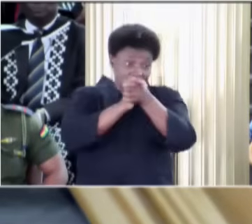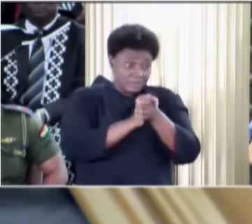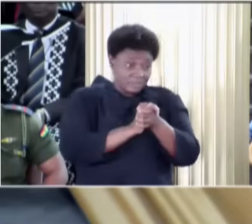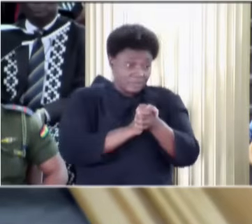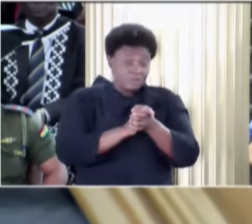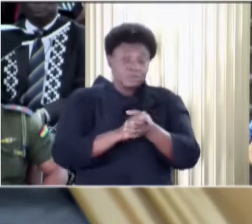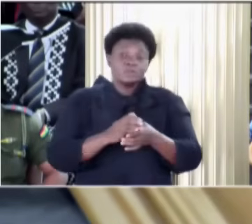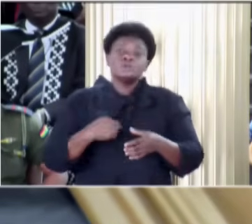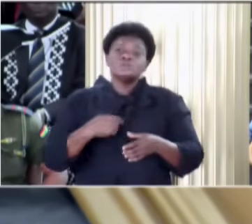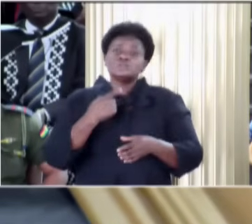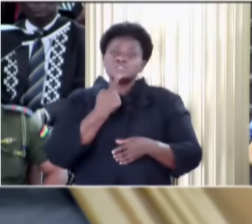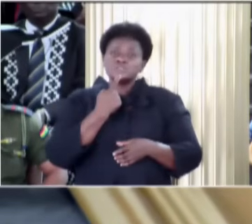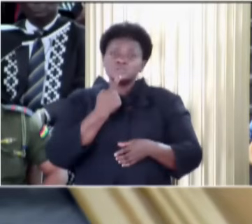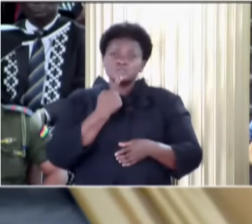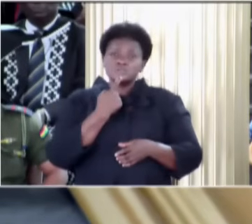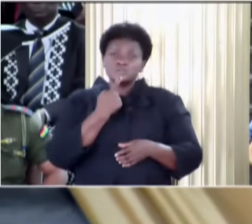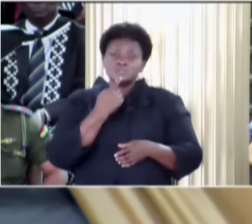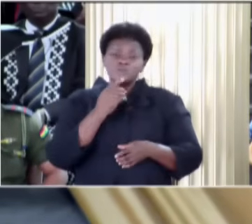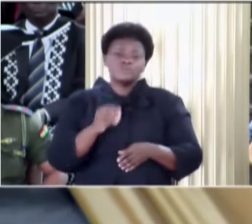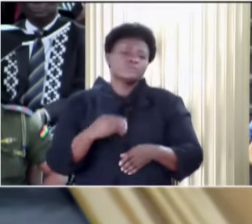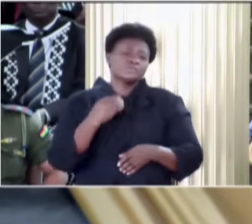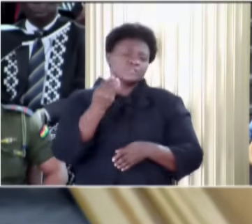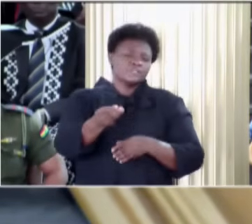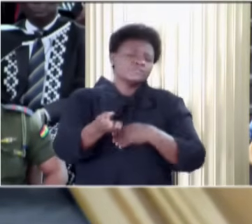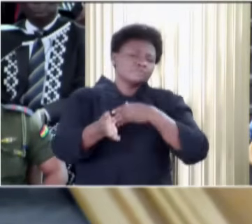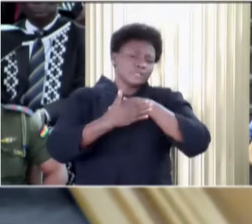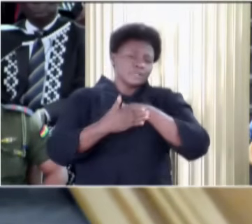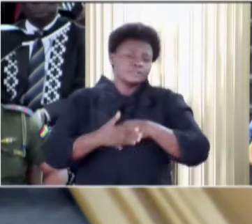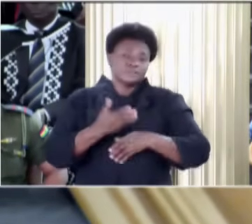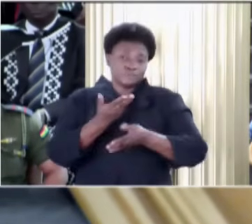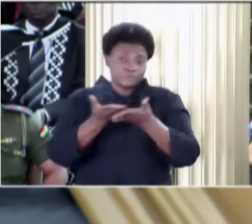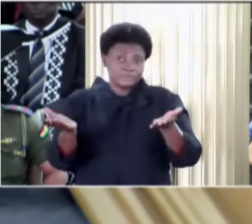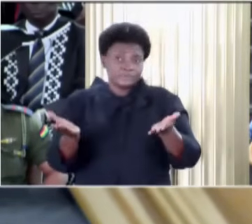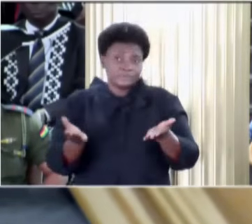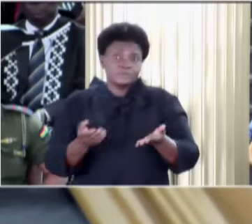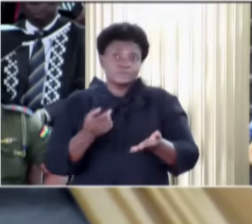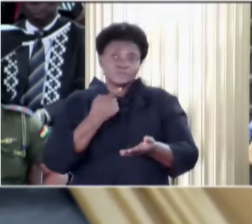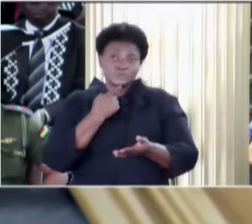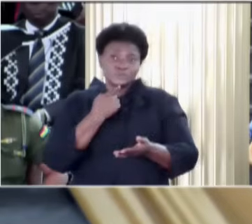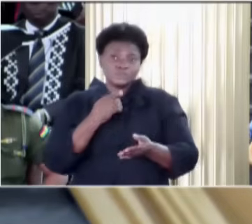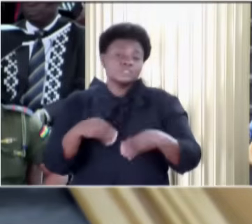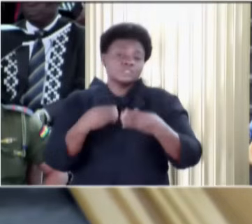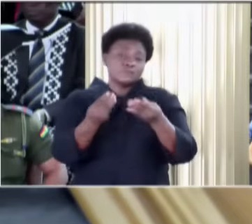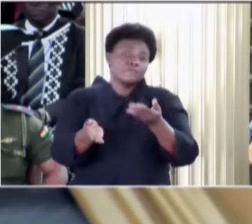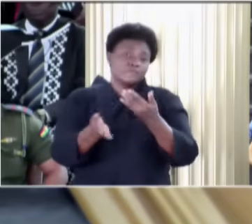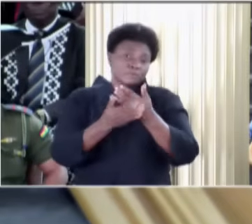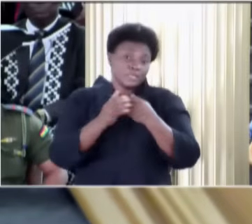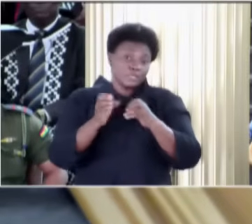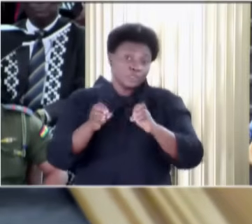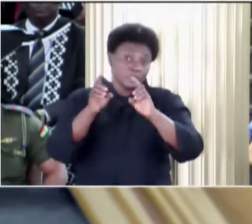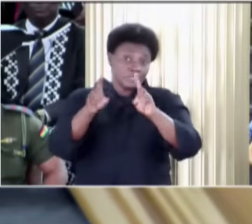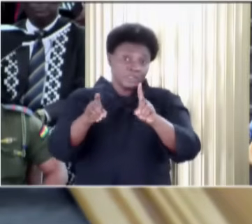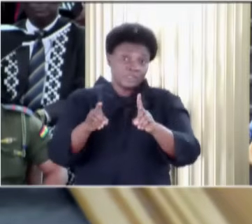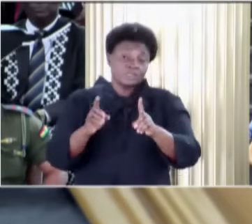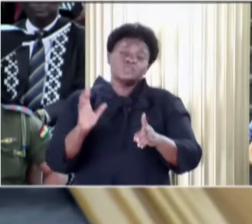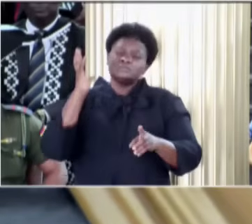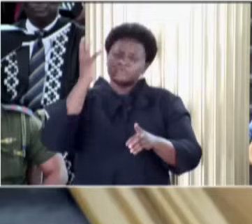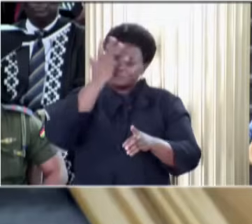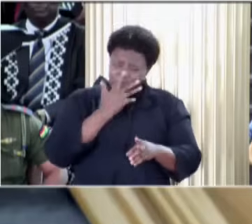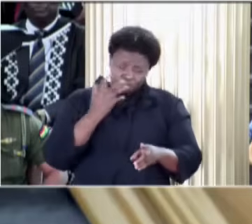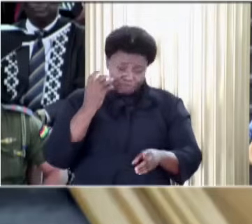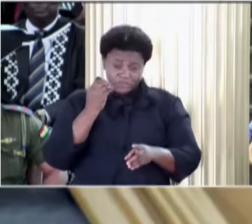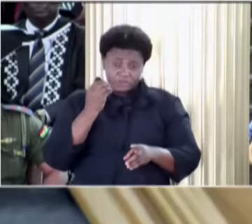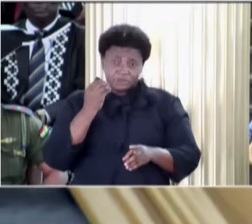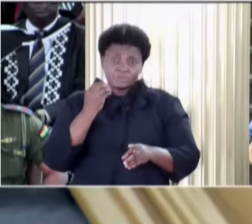I'm going to hand something back to you. So I'm handing you back your education. This beautiful,